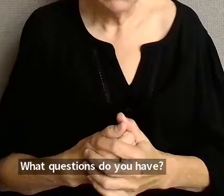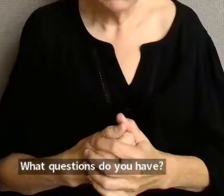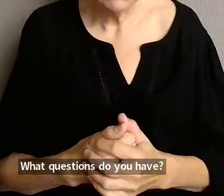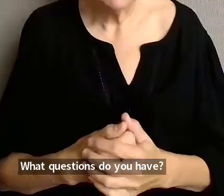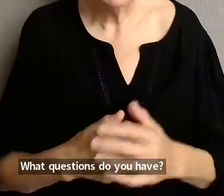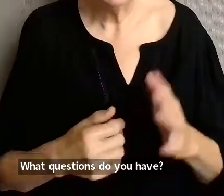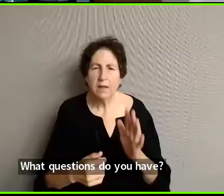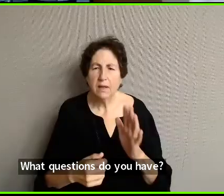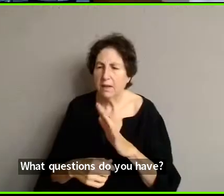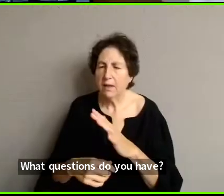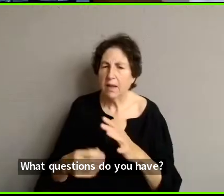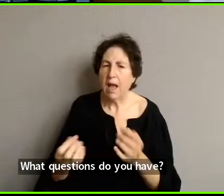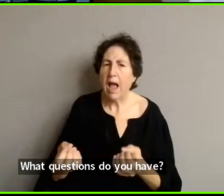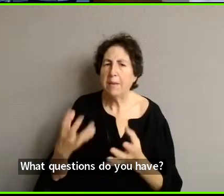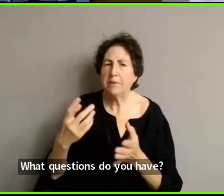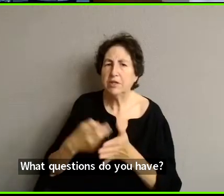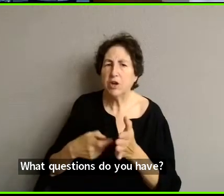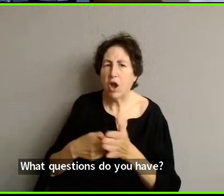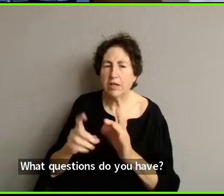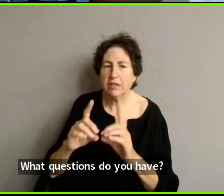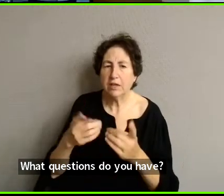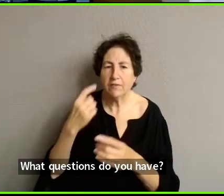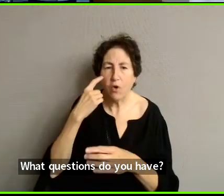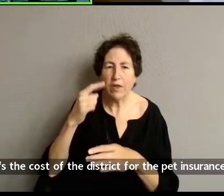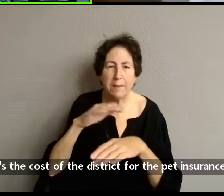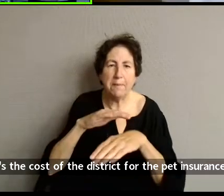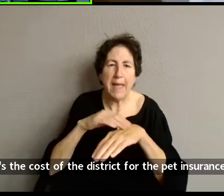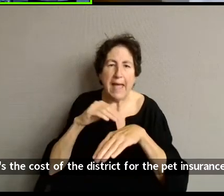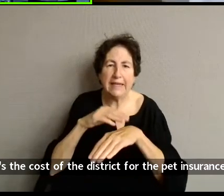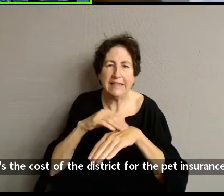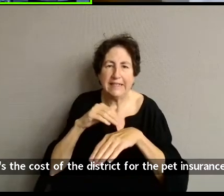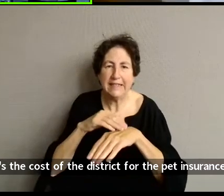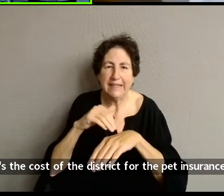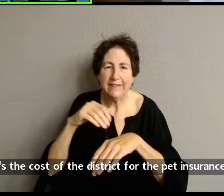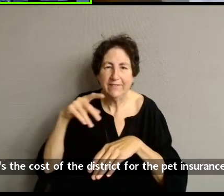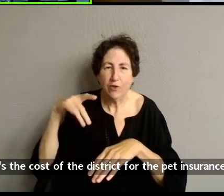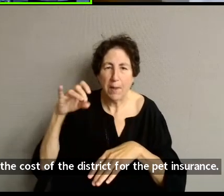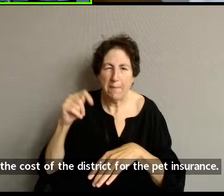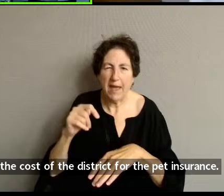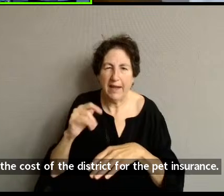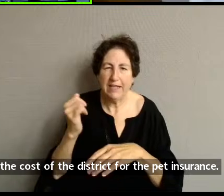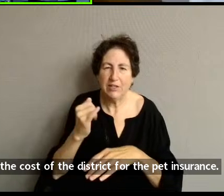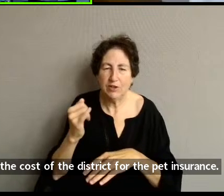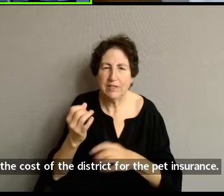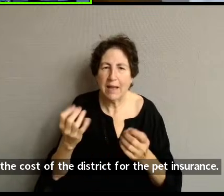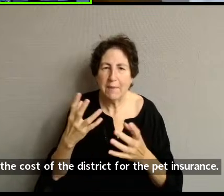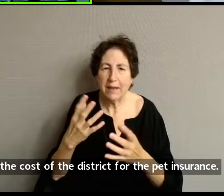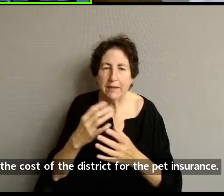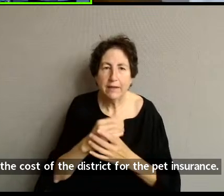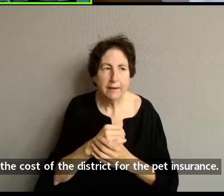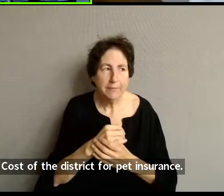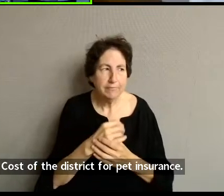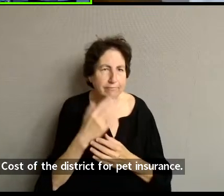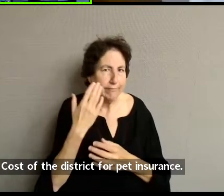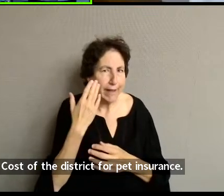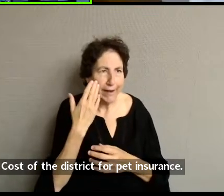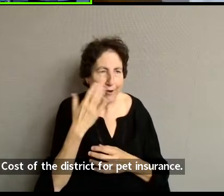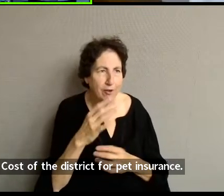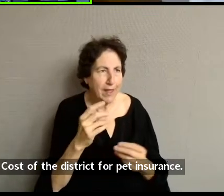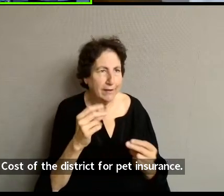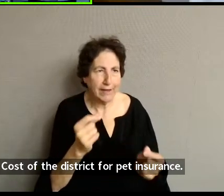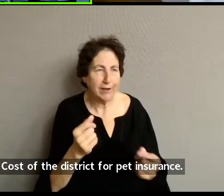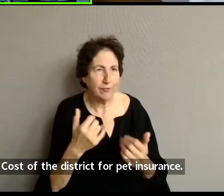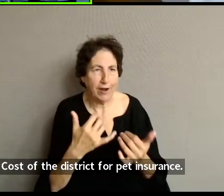So what's the cost of the district for the pet insurance? Cost of the district for pet insurance. I do not know that off the top of my